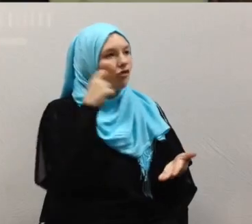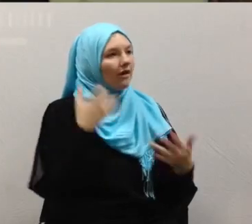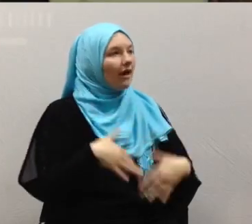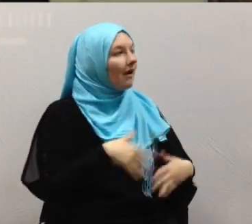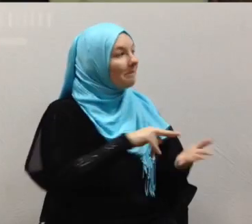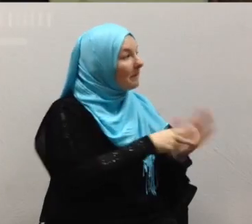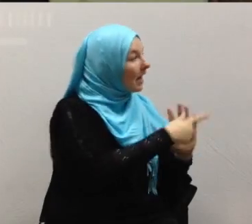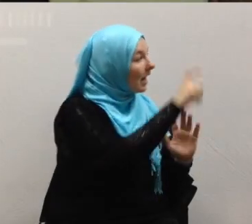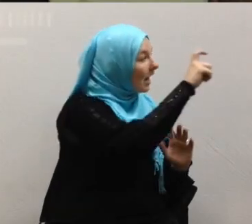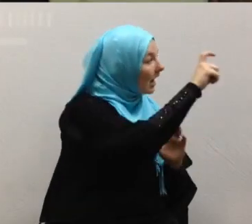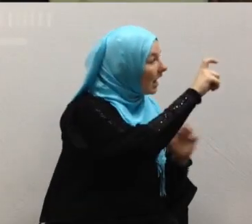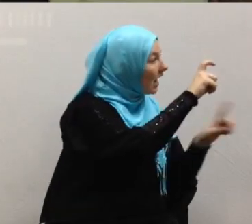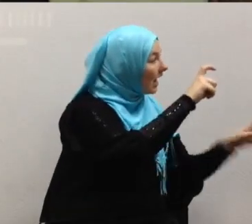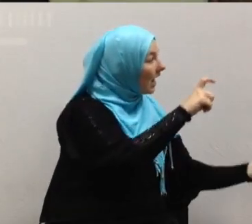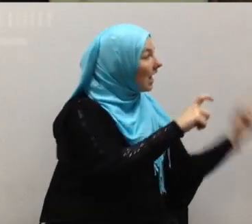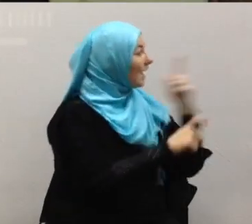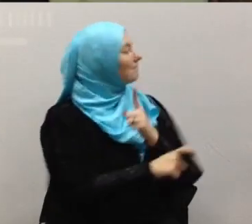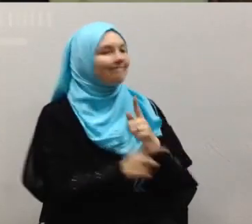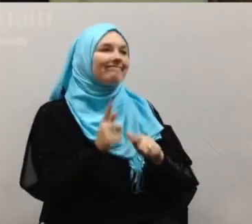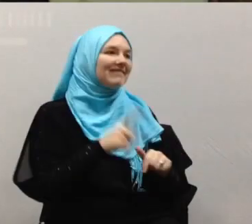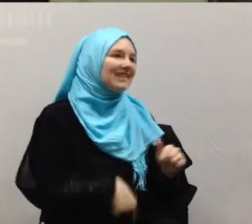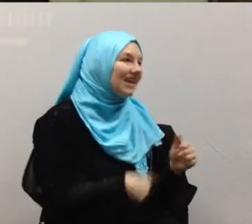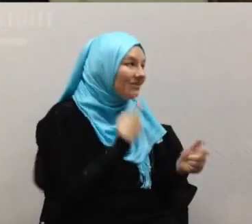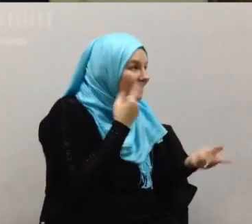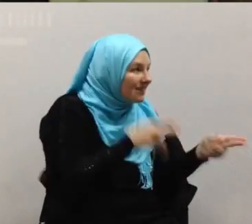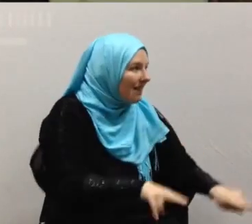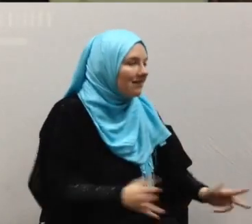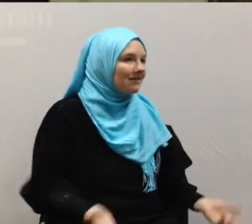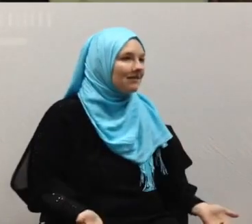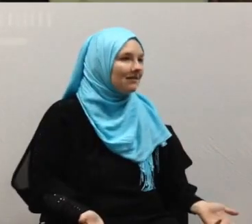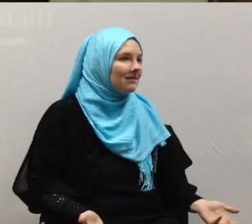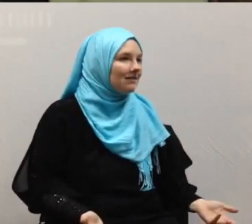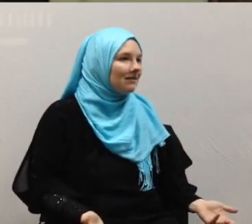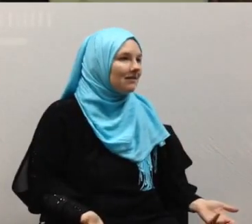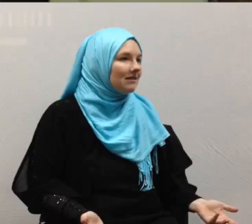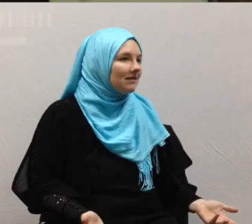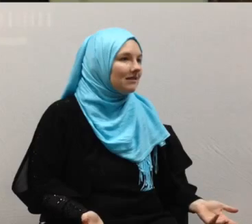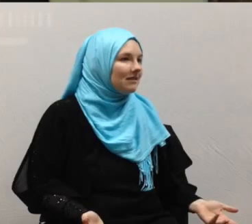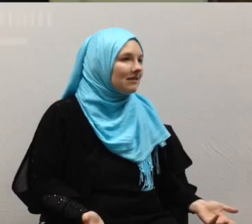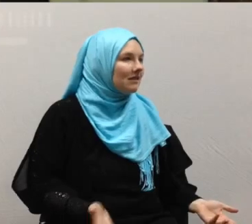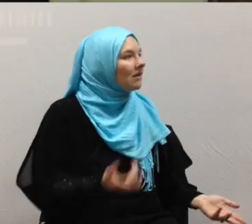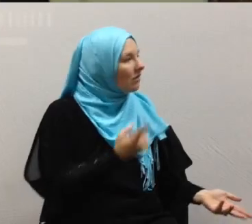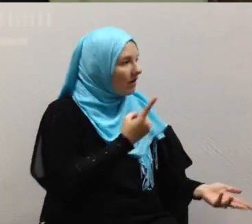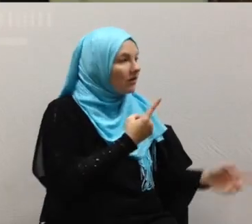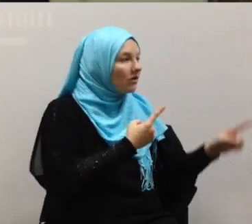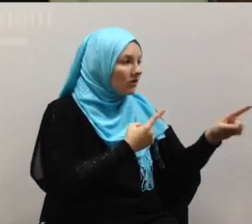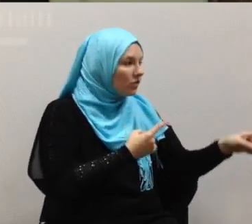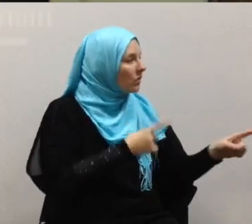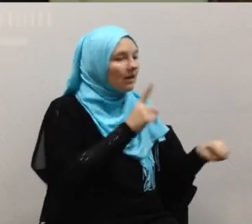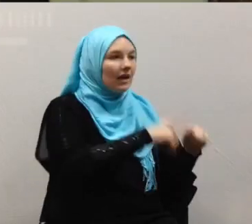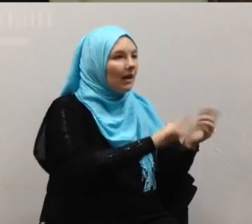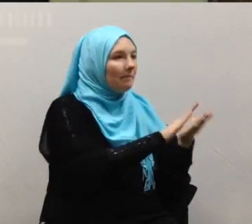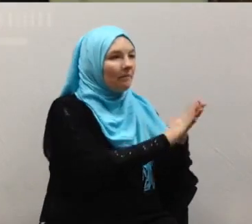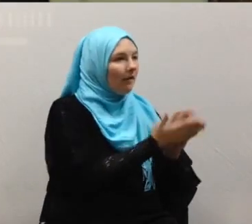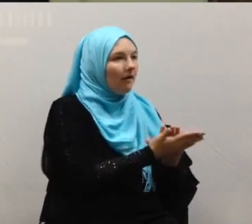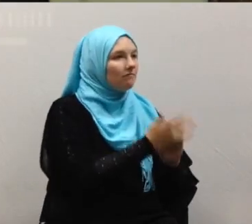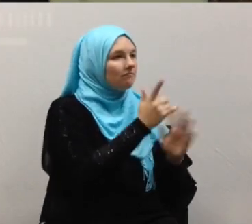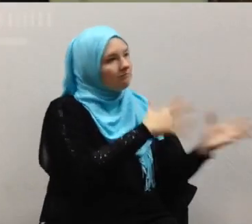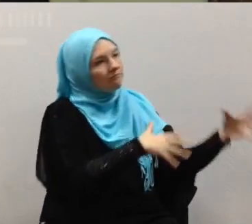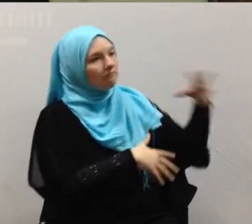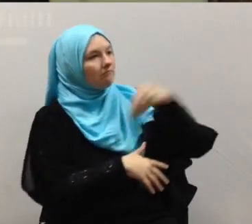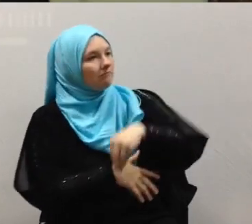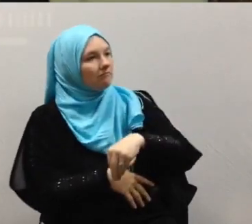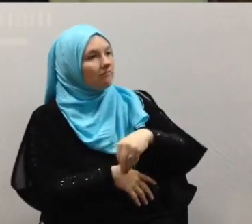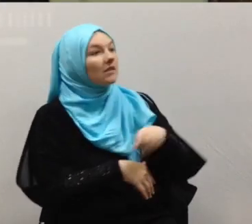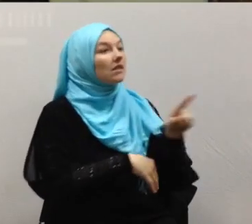signature. I can't. We have to live up to it. And he told Abu Jandal, the son of Suhail ibn Amr, Allah will give